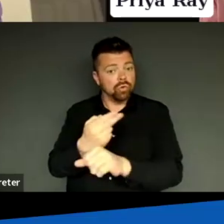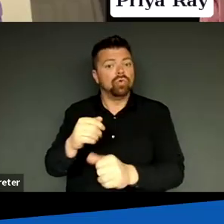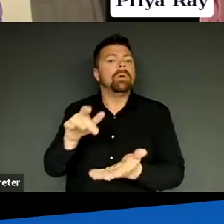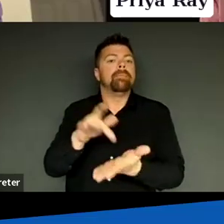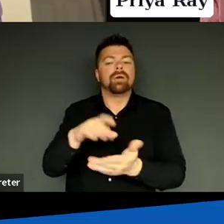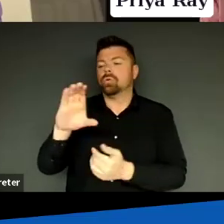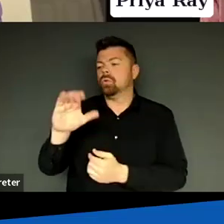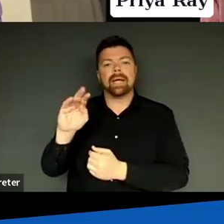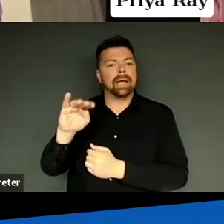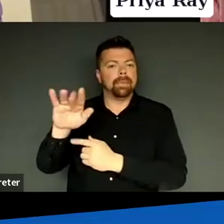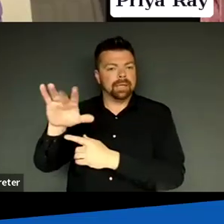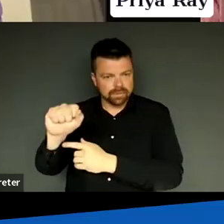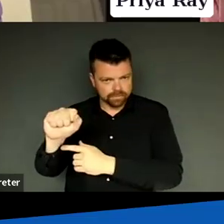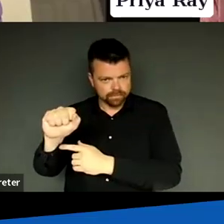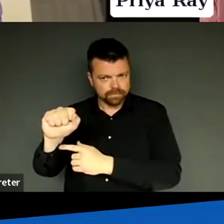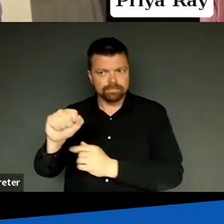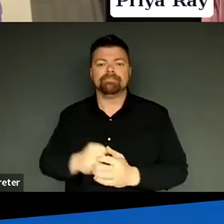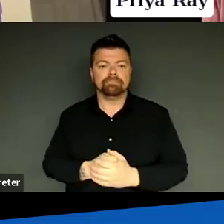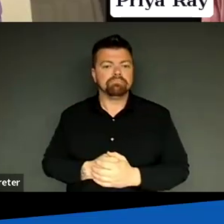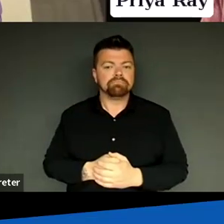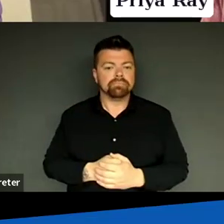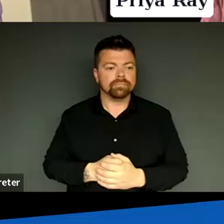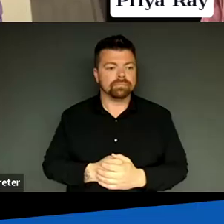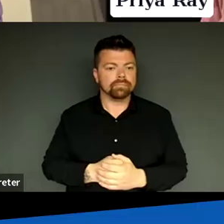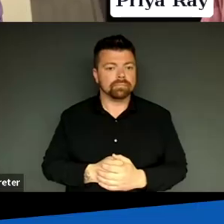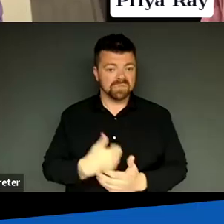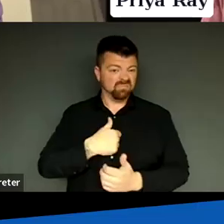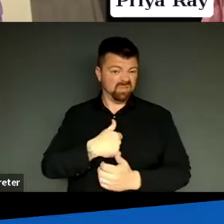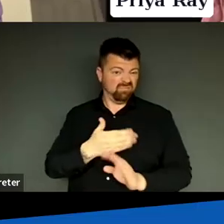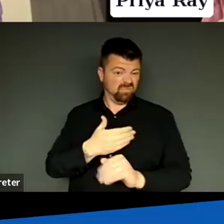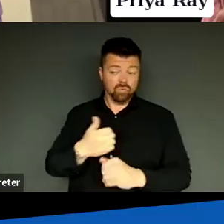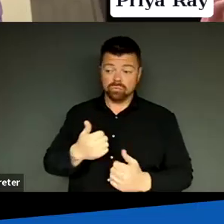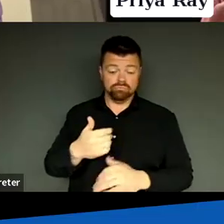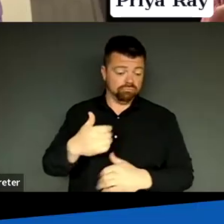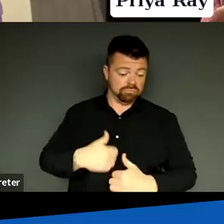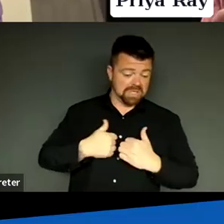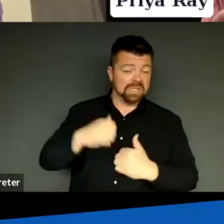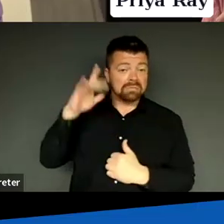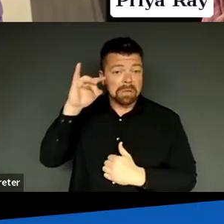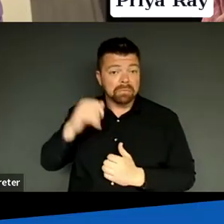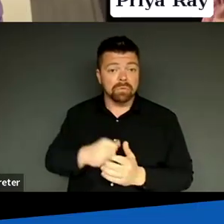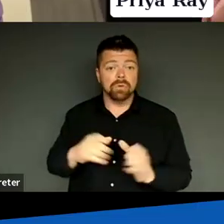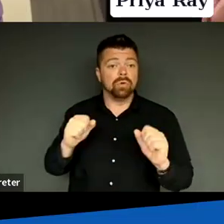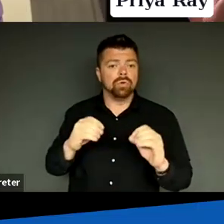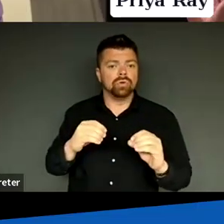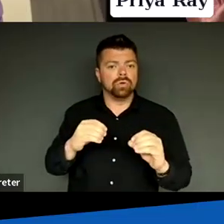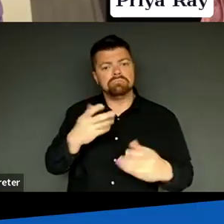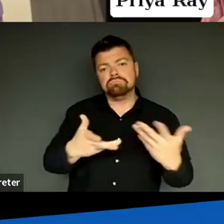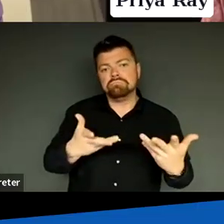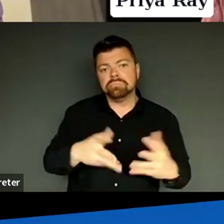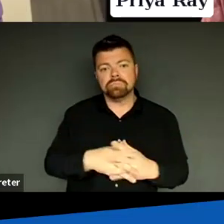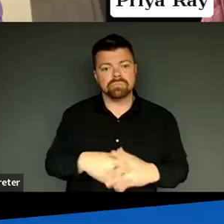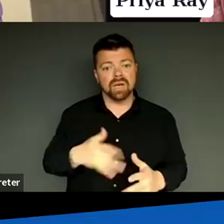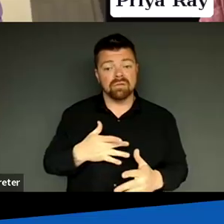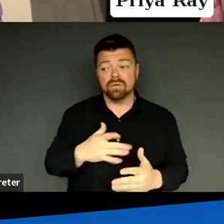cannabis for Yeah. those reasons. And I lived in California, so I did find it cuts the edge